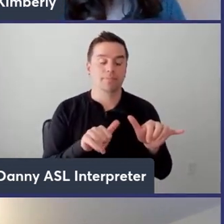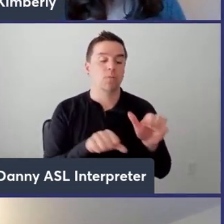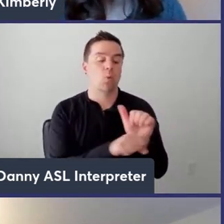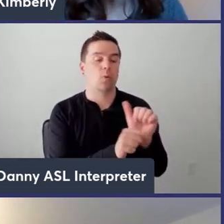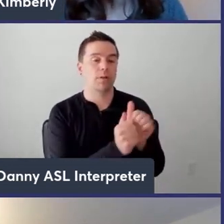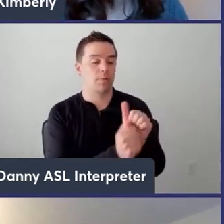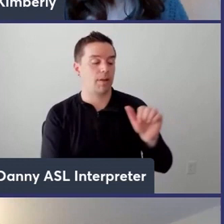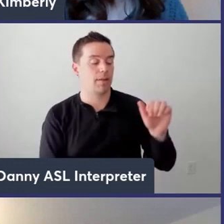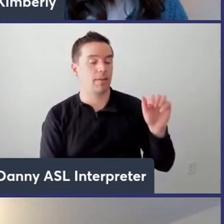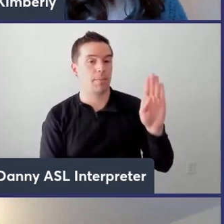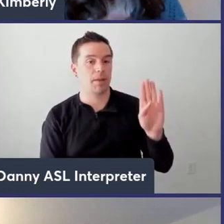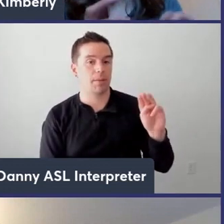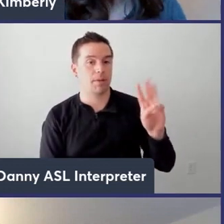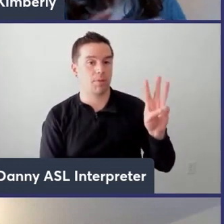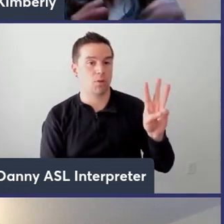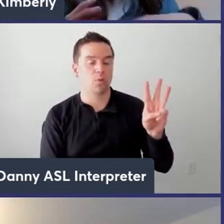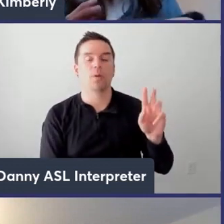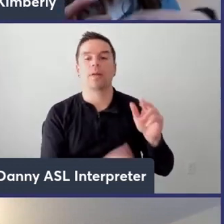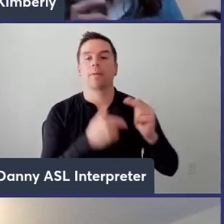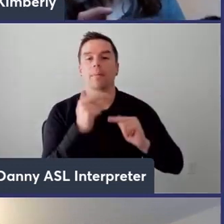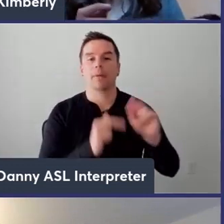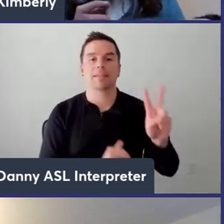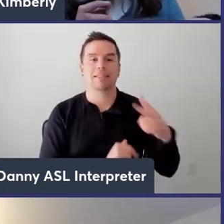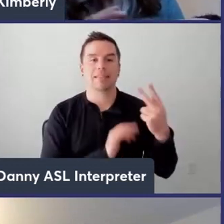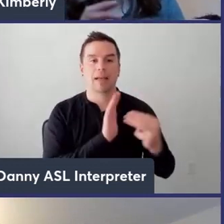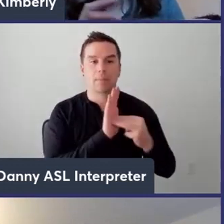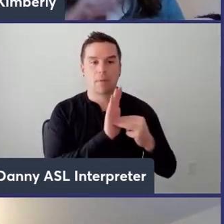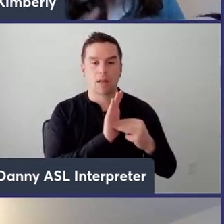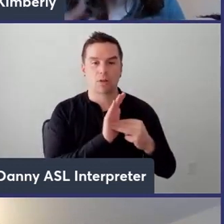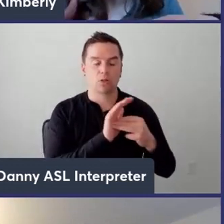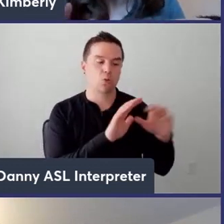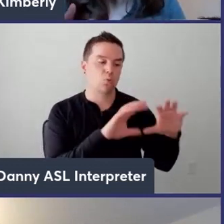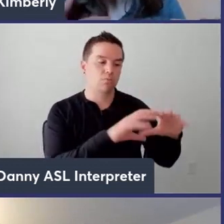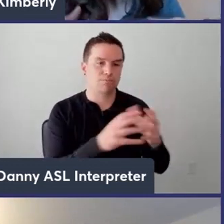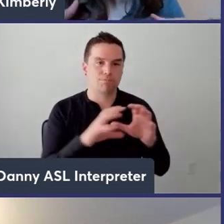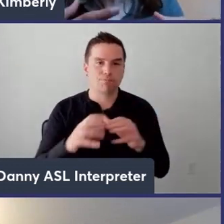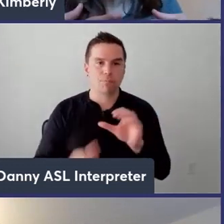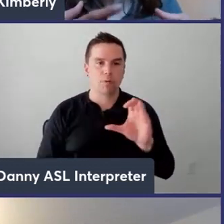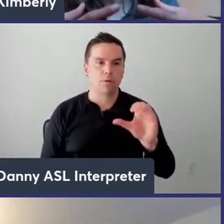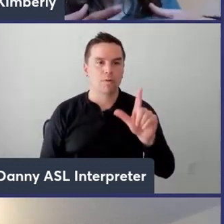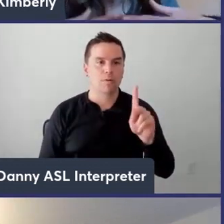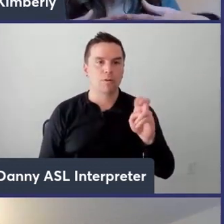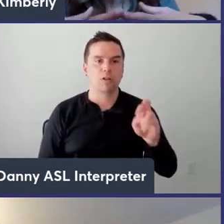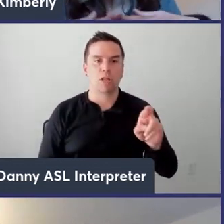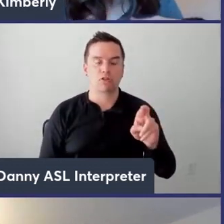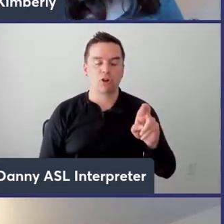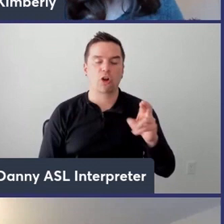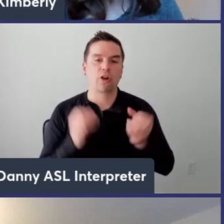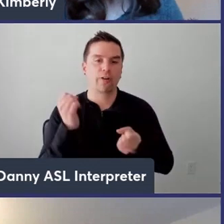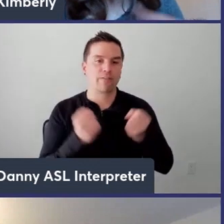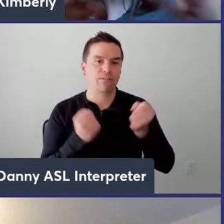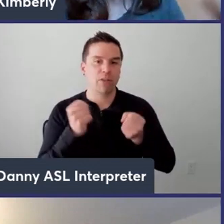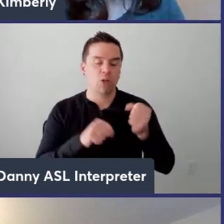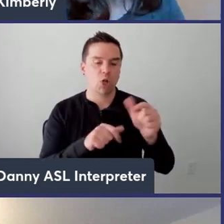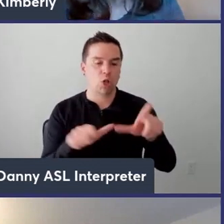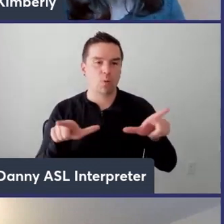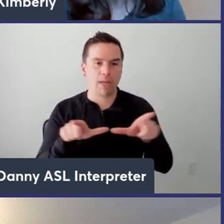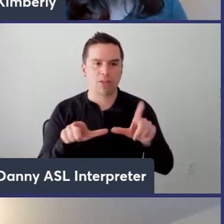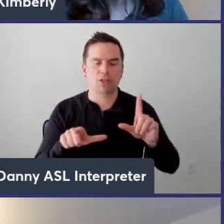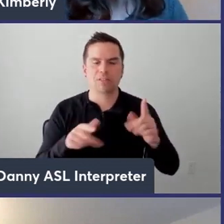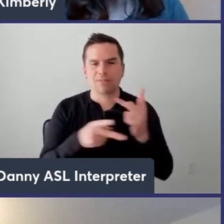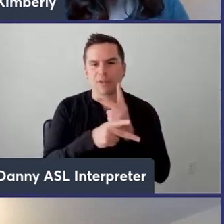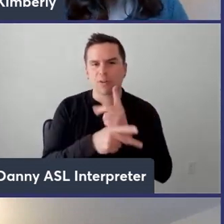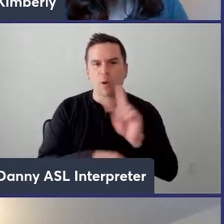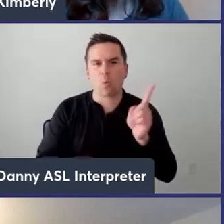a second model to cluster the vehicle parking locations to predict where EVs are likely to be parked, and for example,